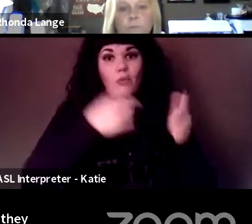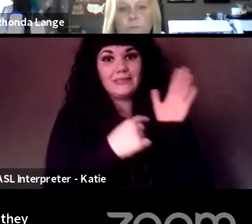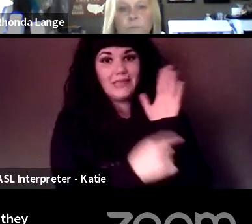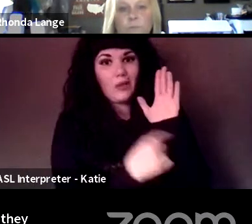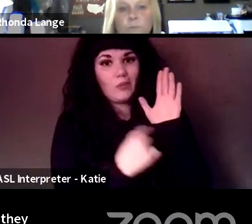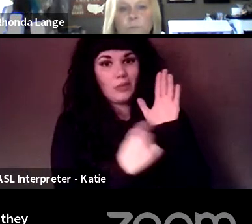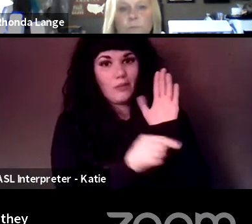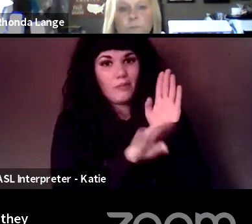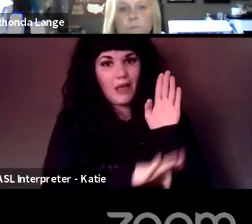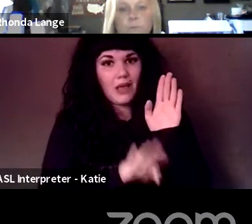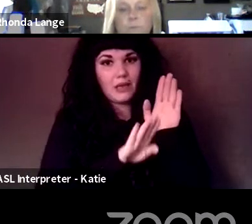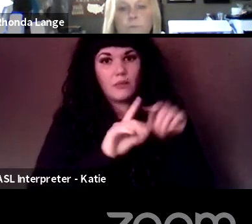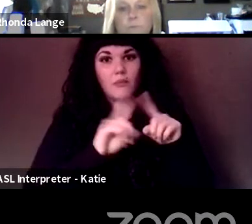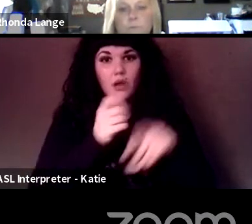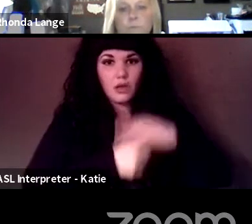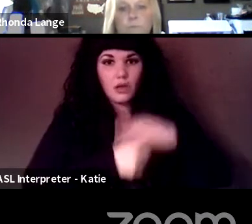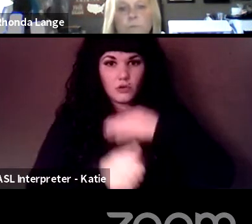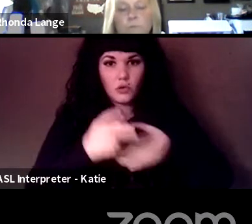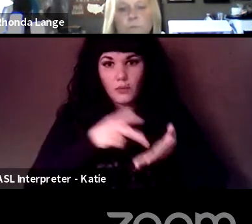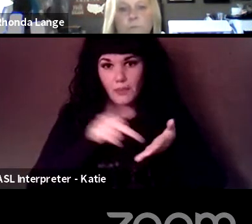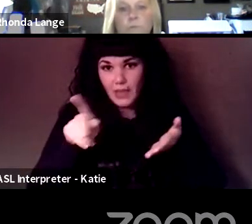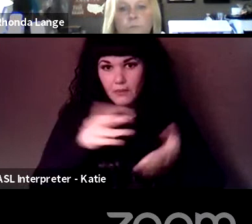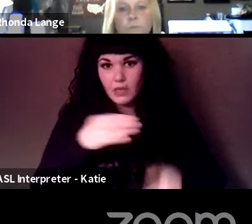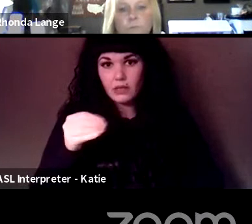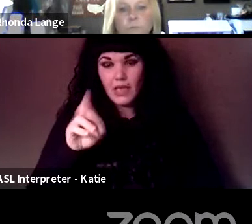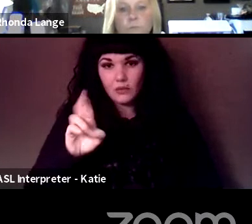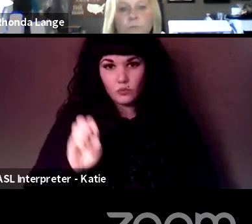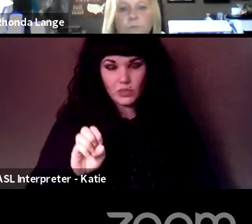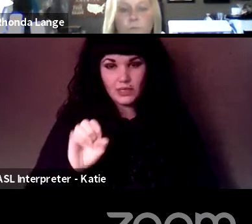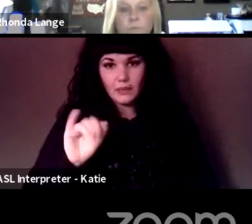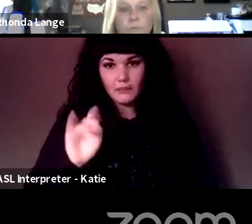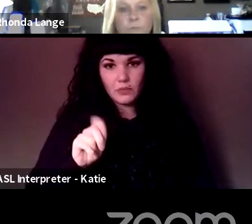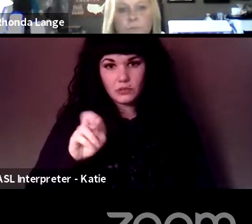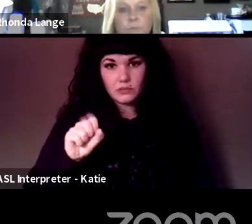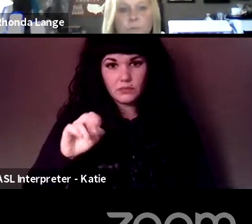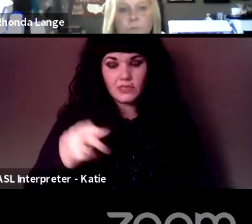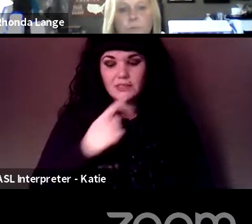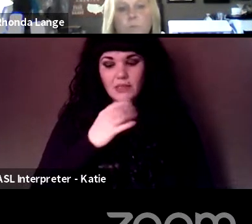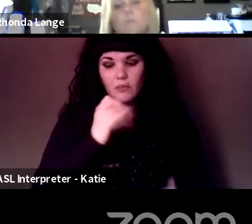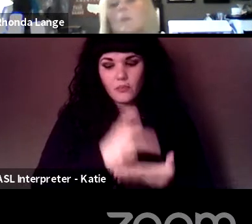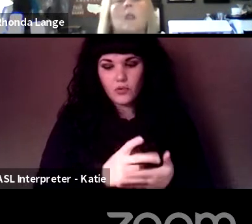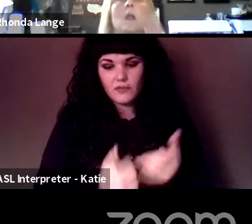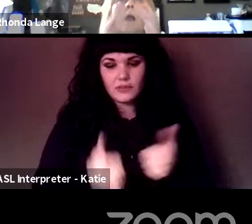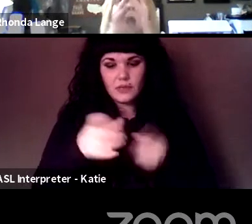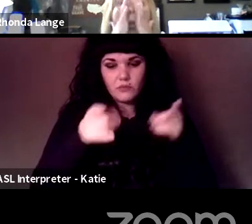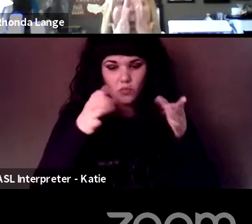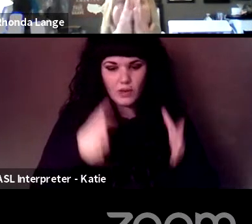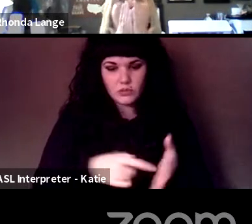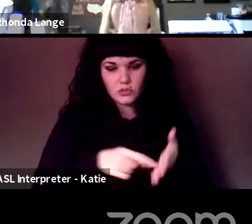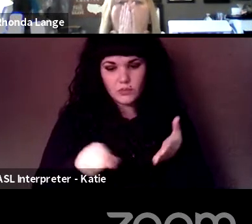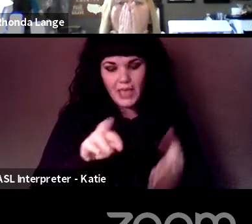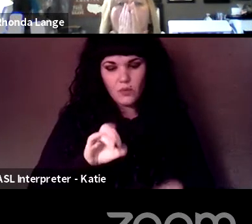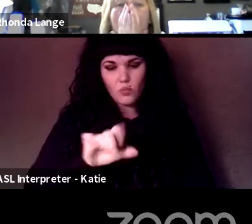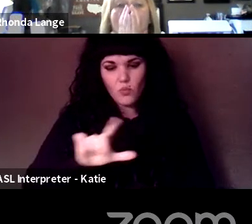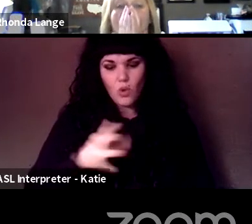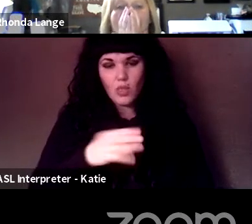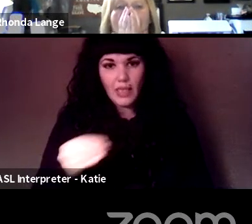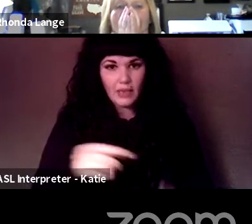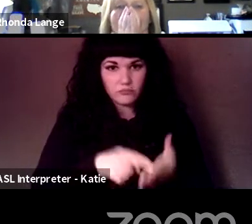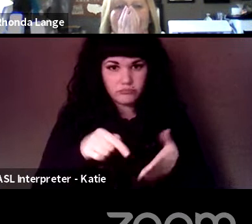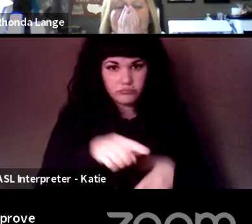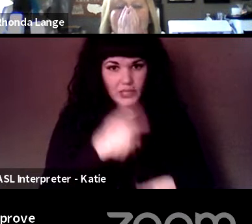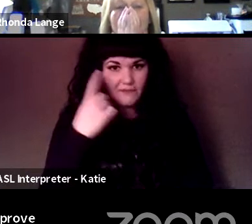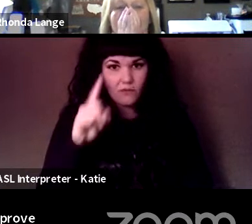reimbursement. Correct. Under approve the executive director's payroll and reimbursement for expenses, the chair and the